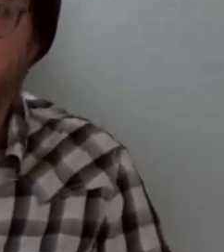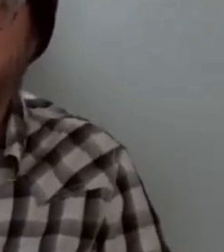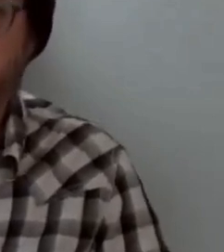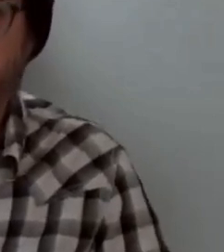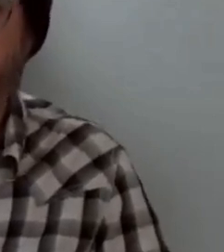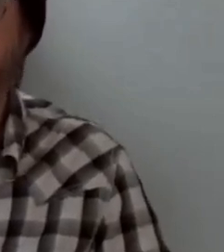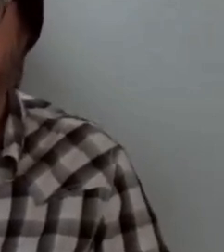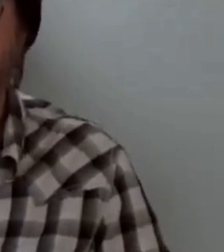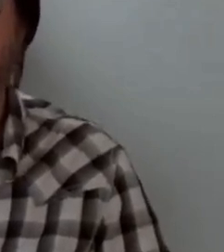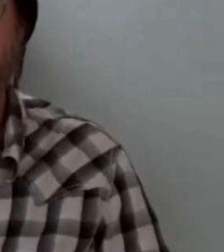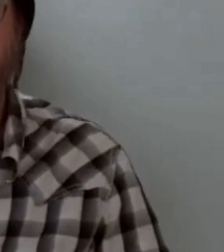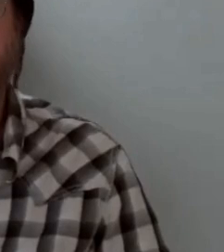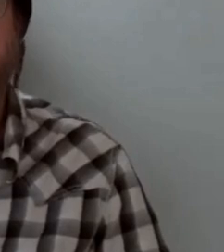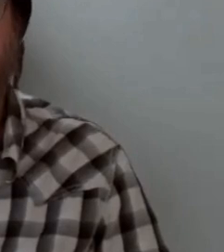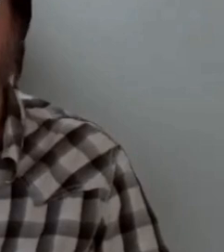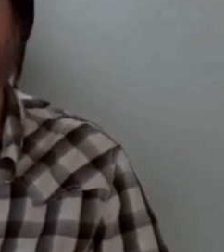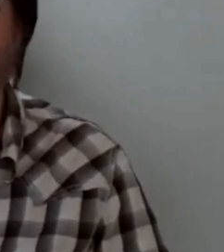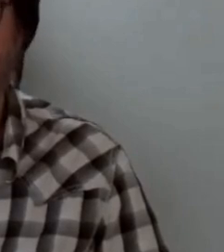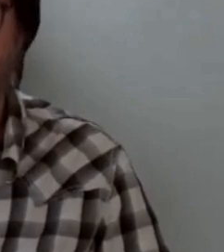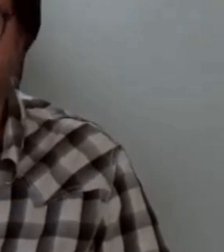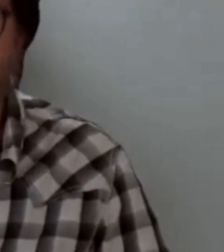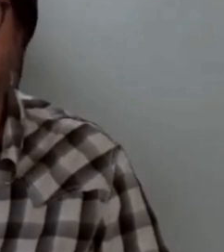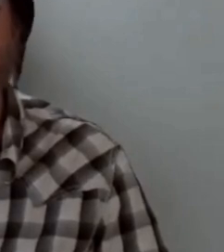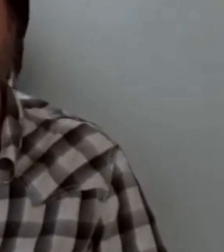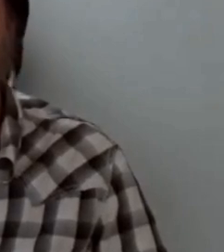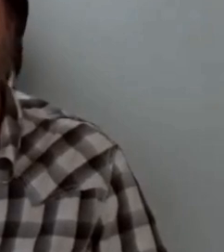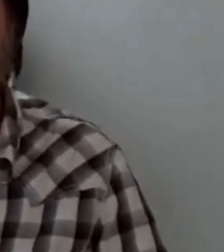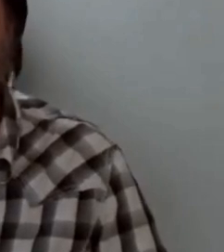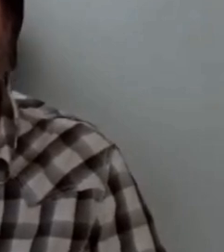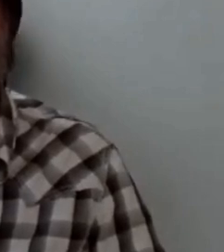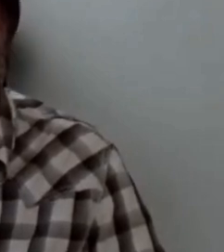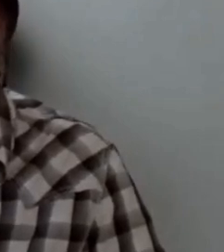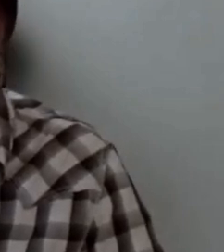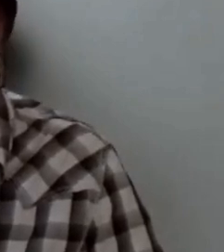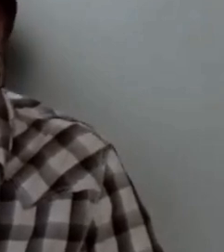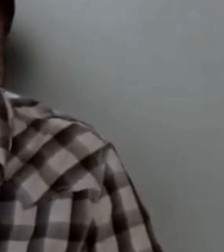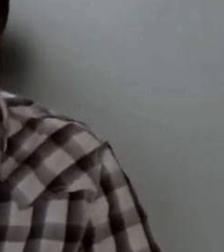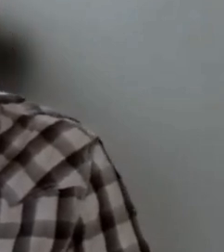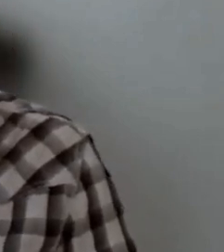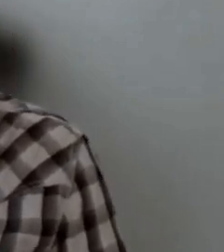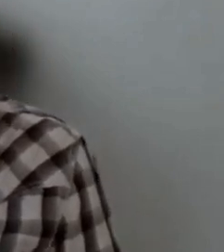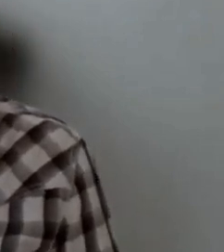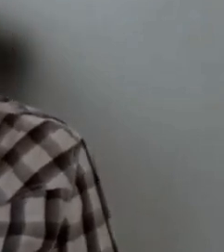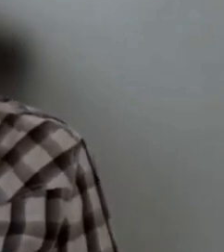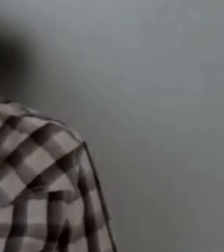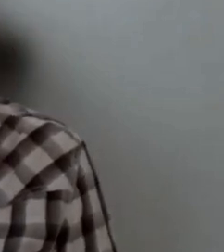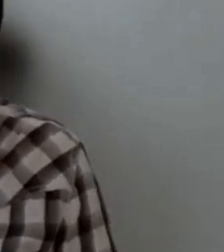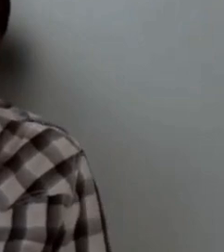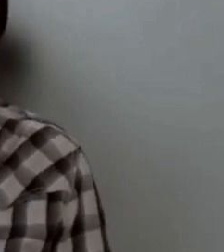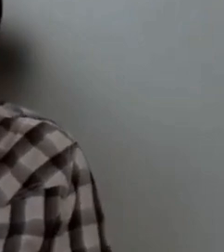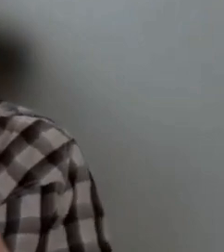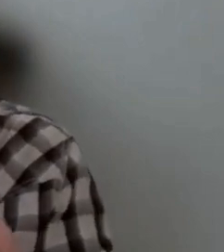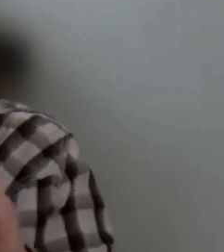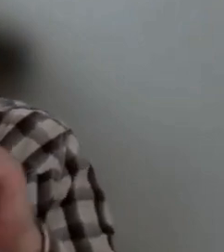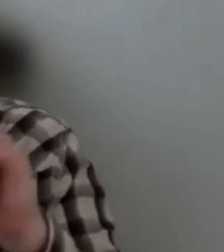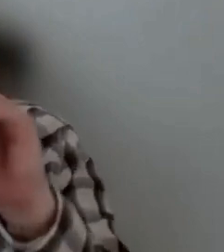But it will be there. It might take time, but we can assure you it will be there eventually.